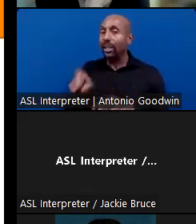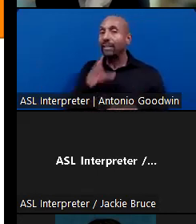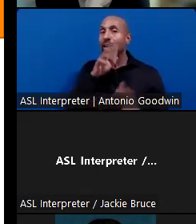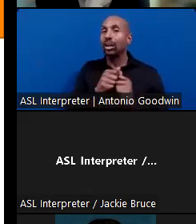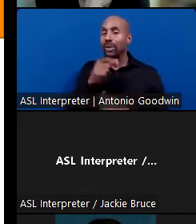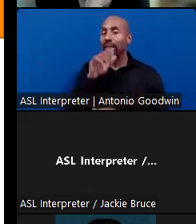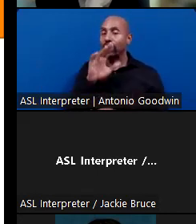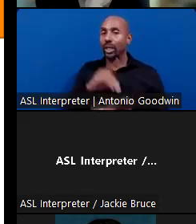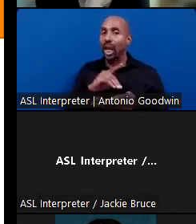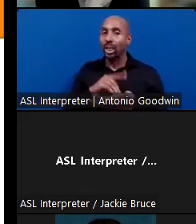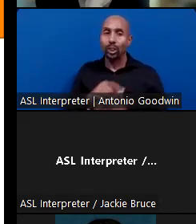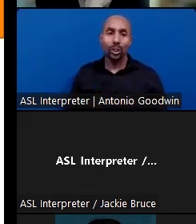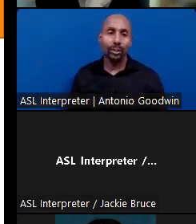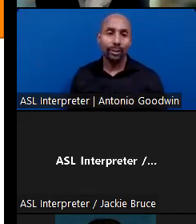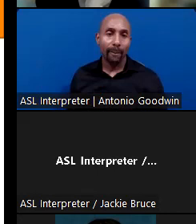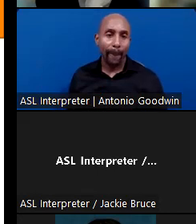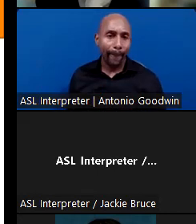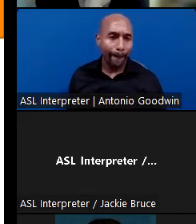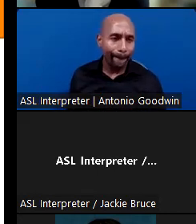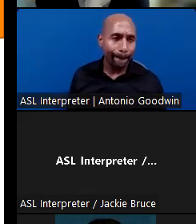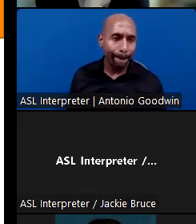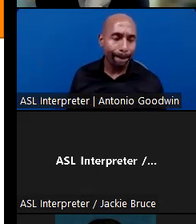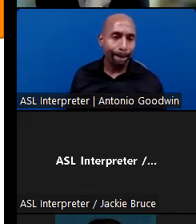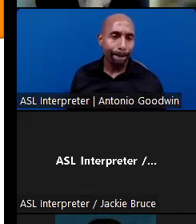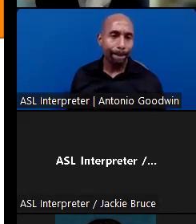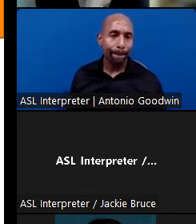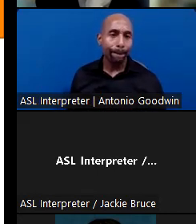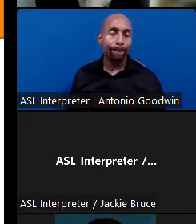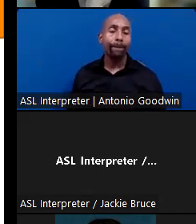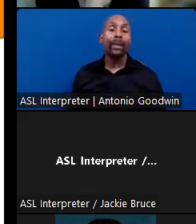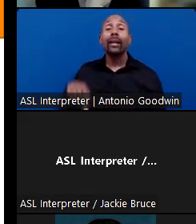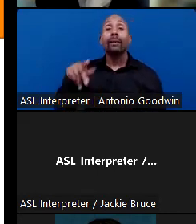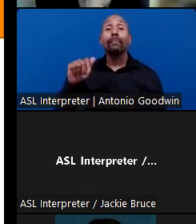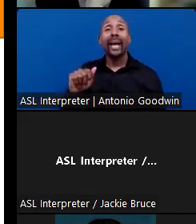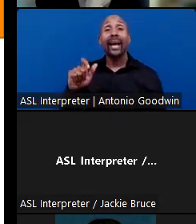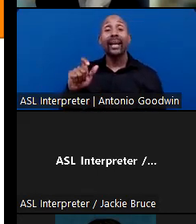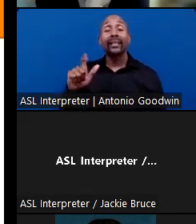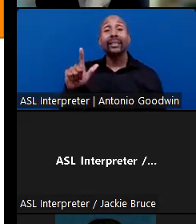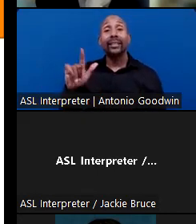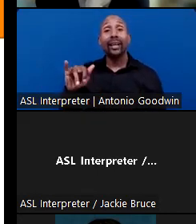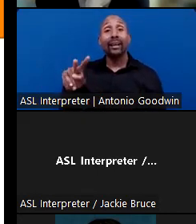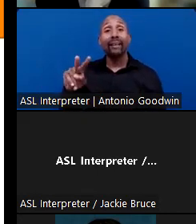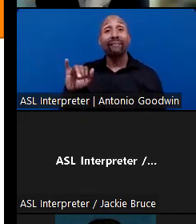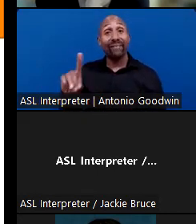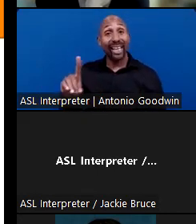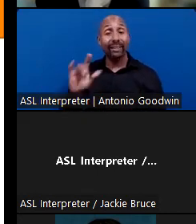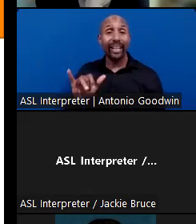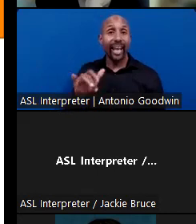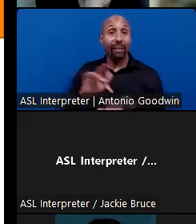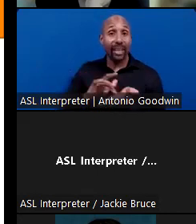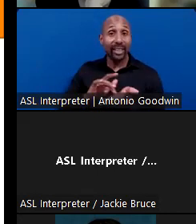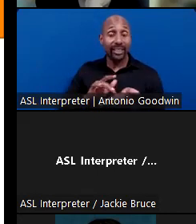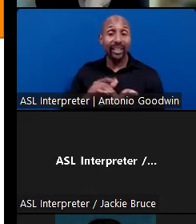And with Paxlovid, which is one of them, it sometimes can have like